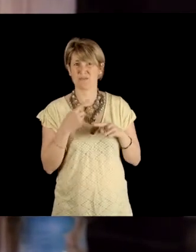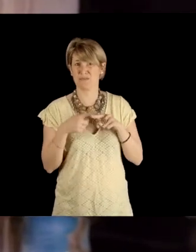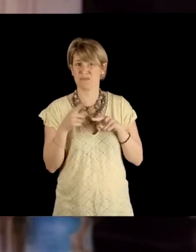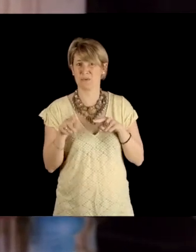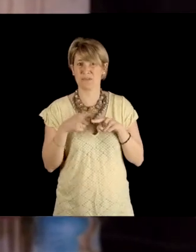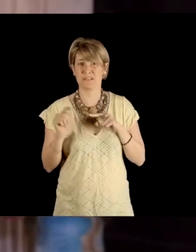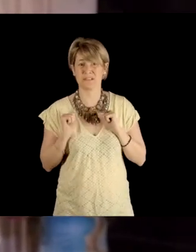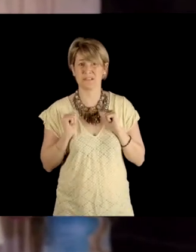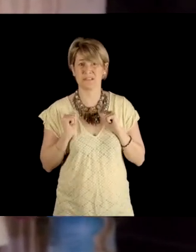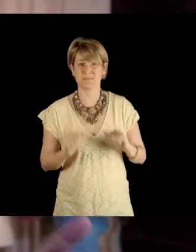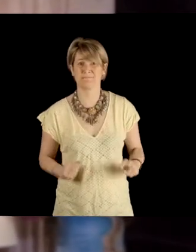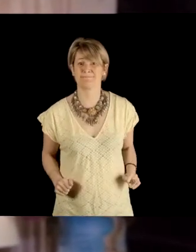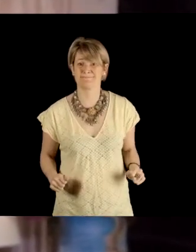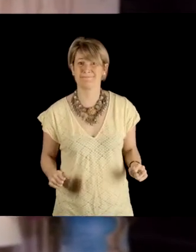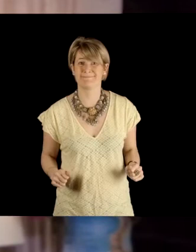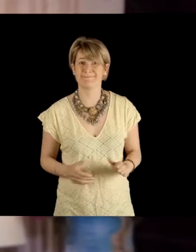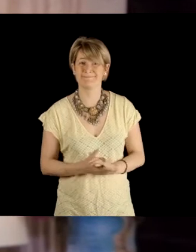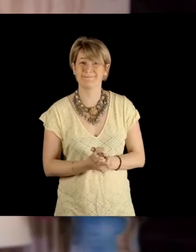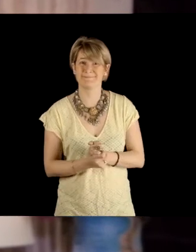is rope, holds it and climbs it up